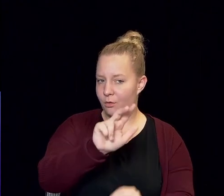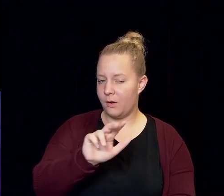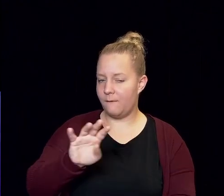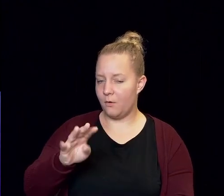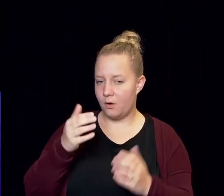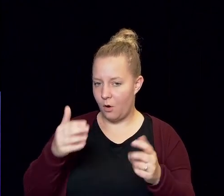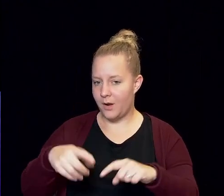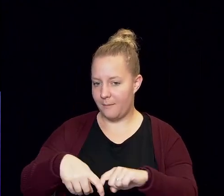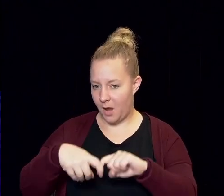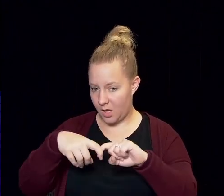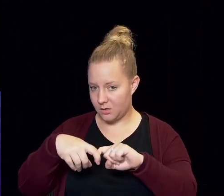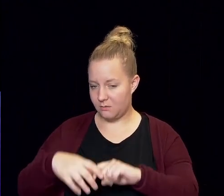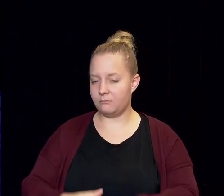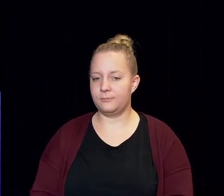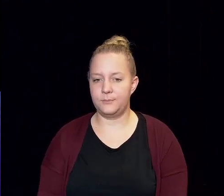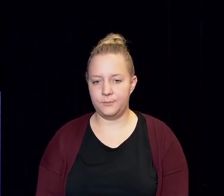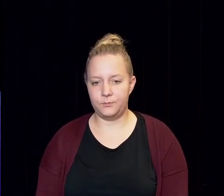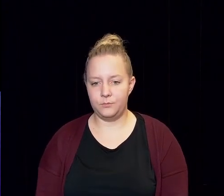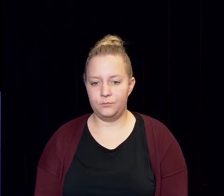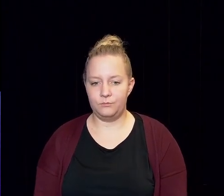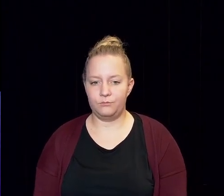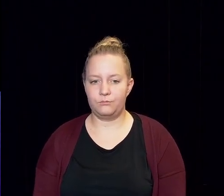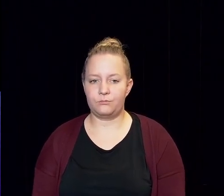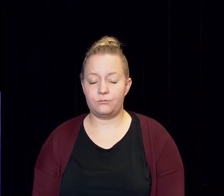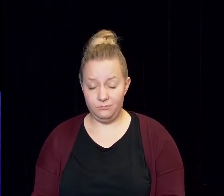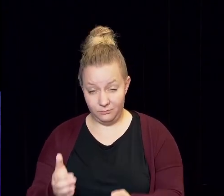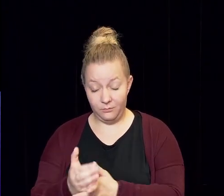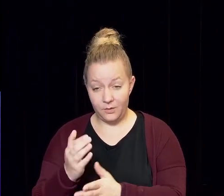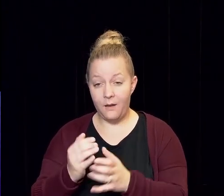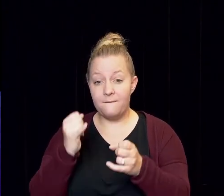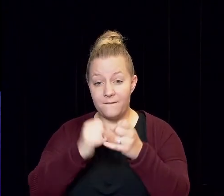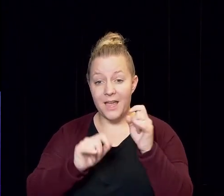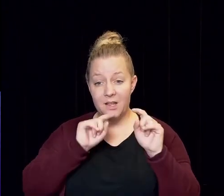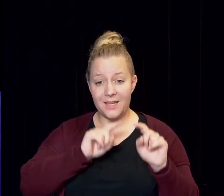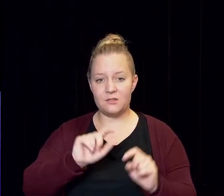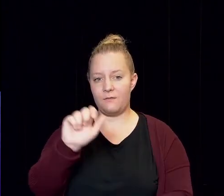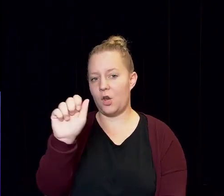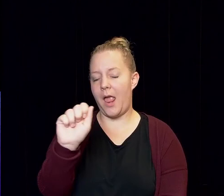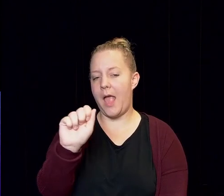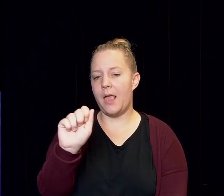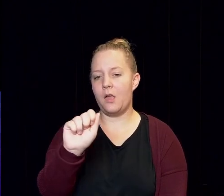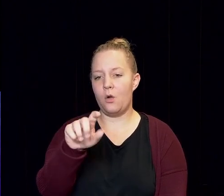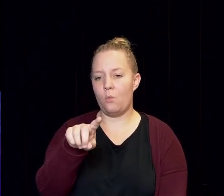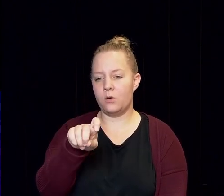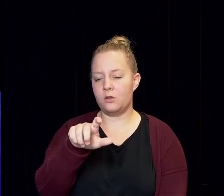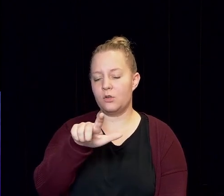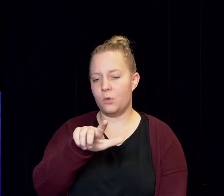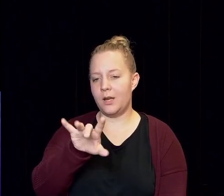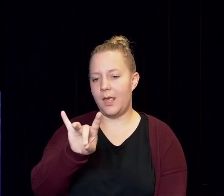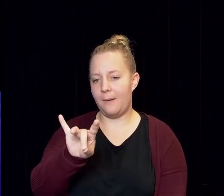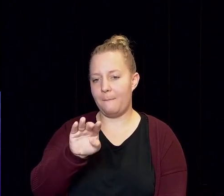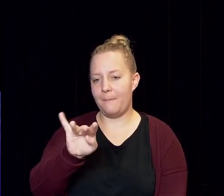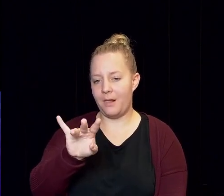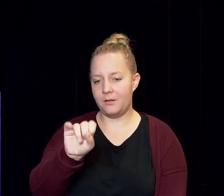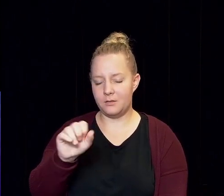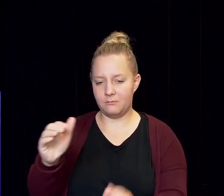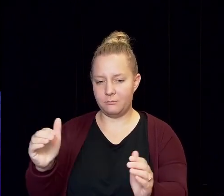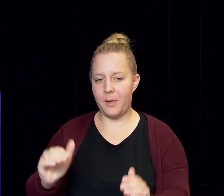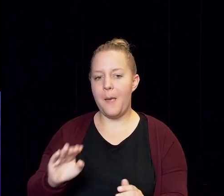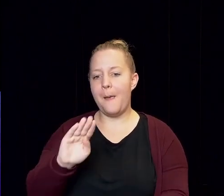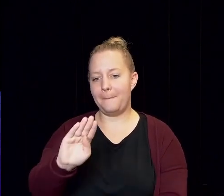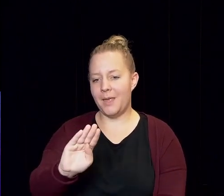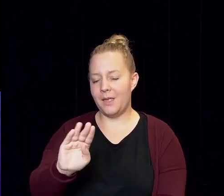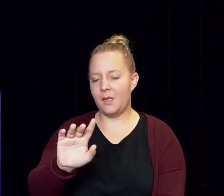4. So go ahead and pause. All right, so final answer for A is 128 miles. Final answer for B